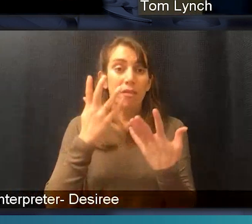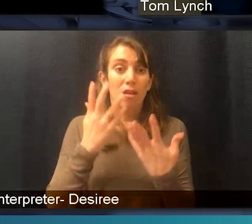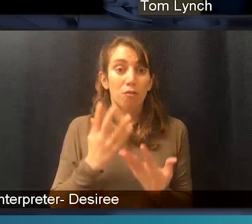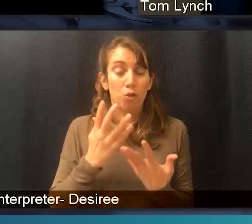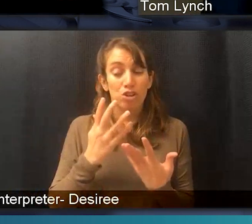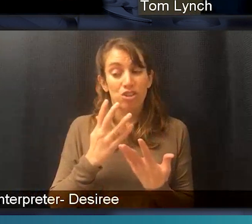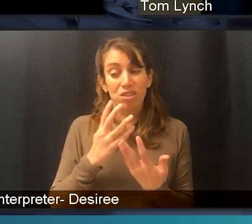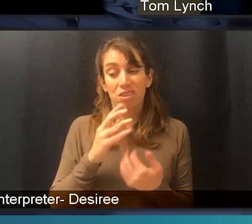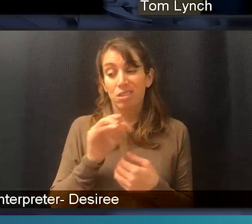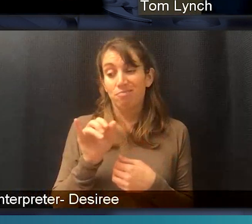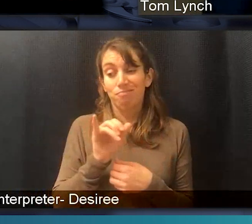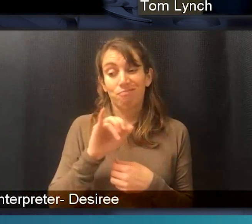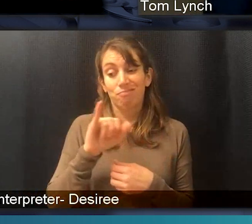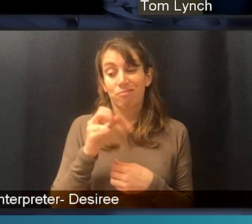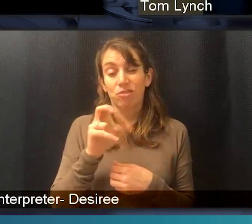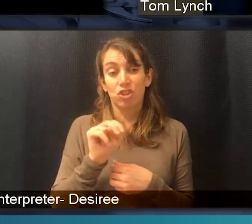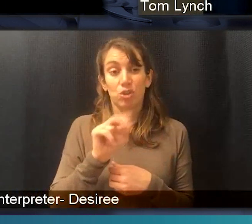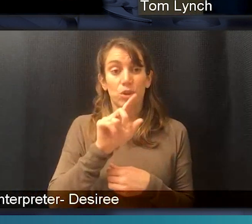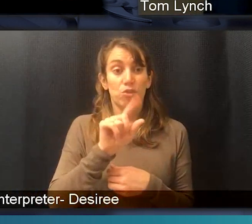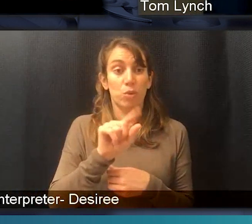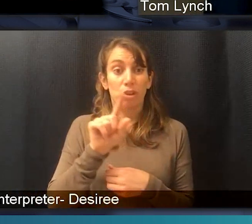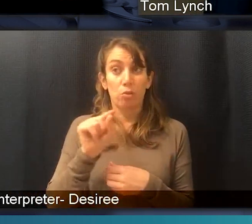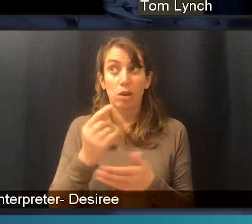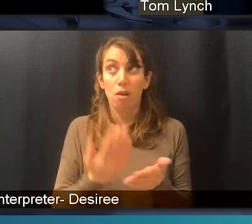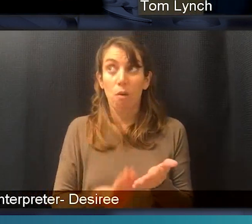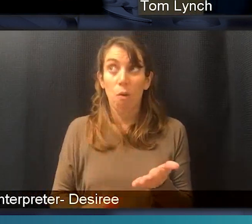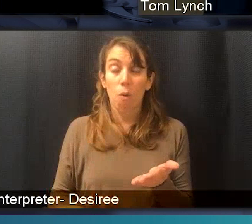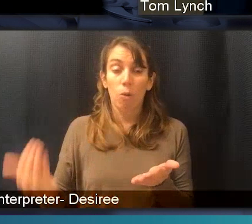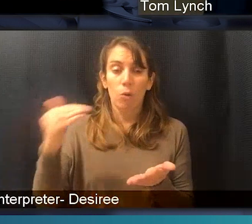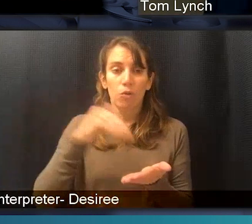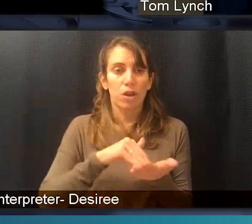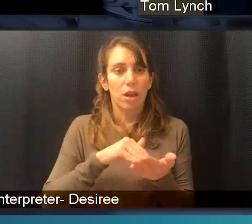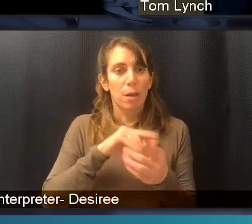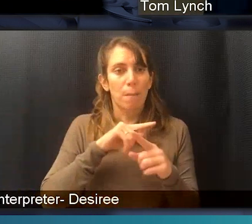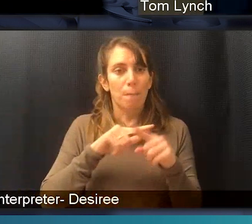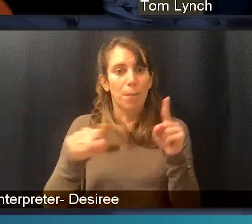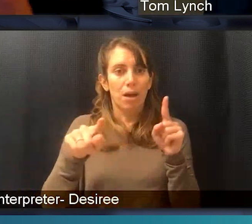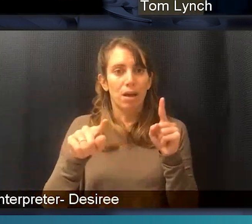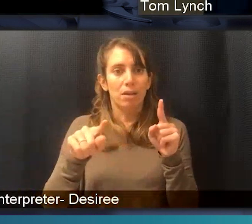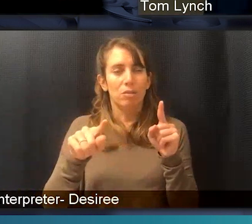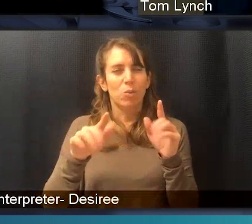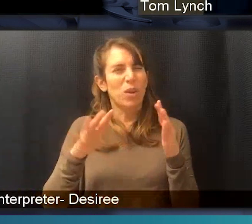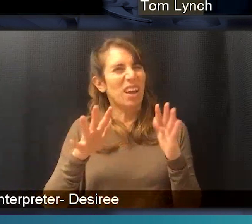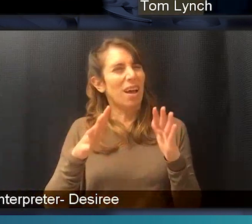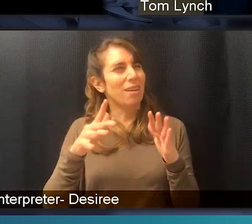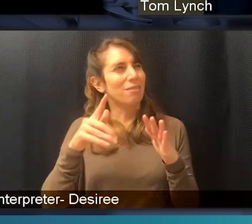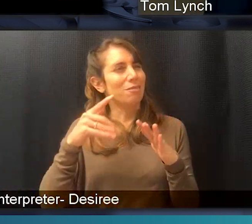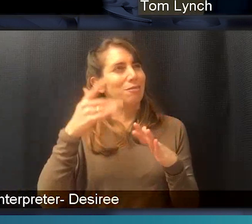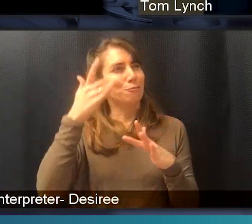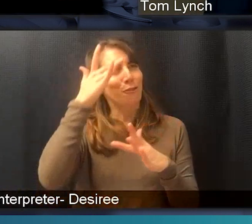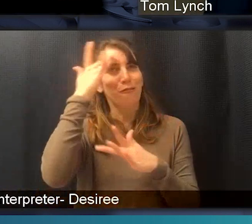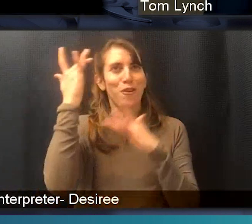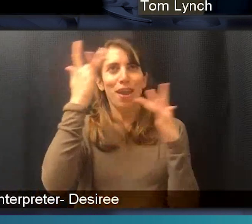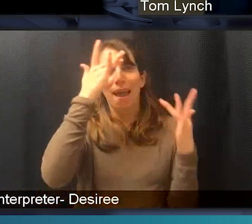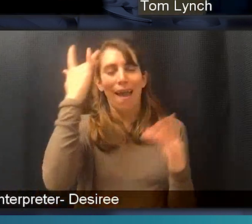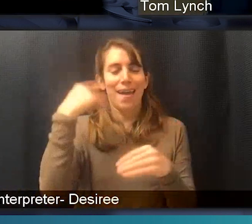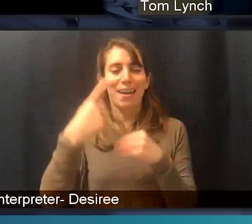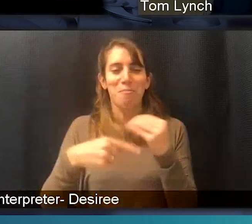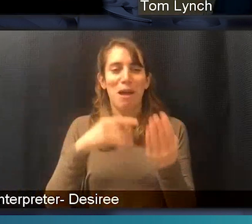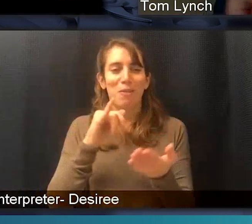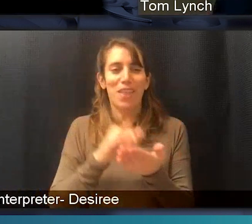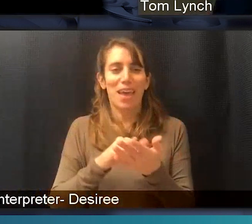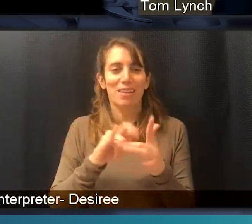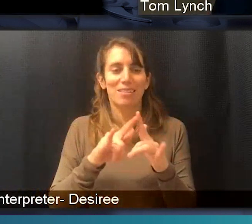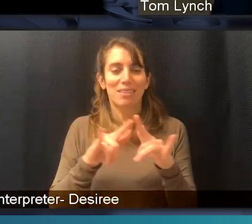January 2020 all over again, but now like we all get to freak out at the same time rather than kind of having it be a bit